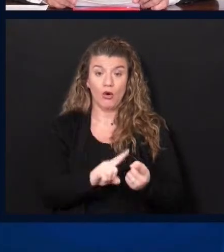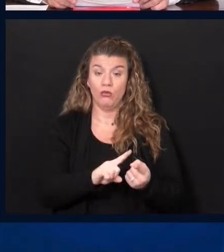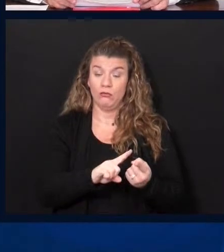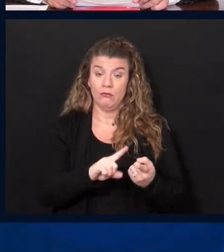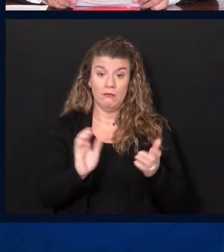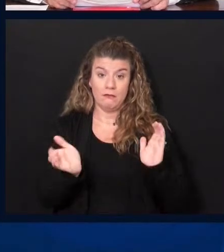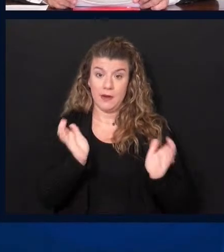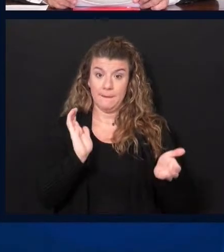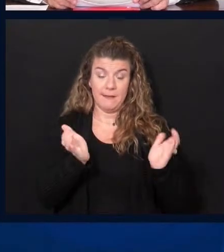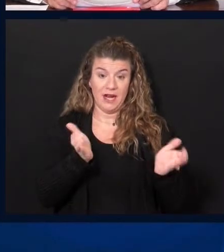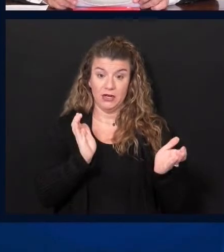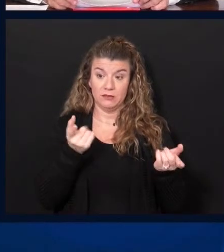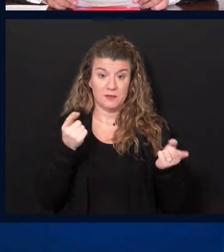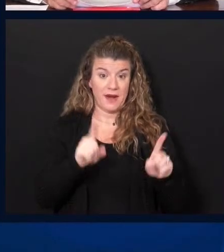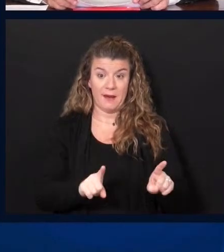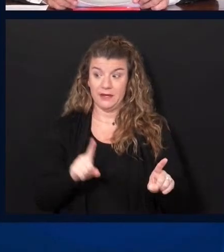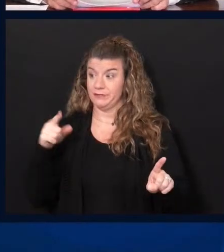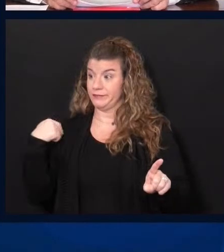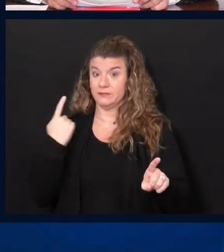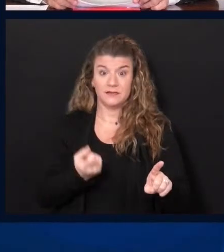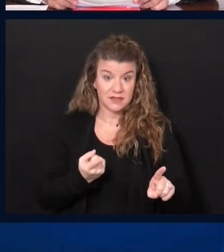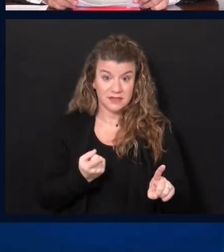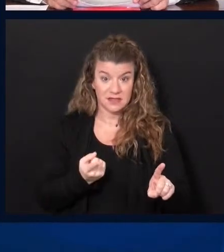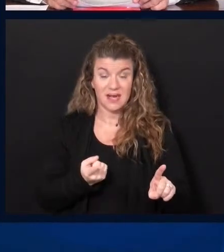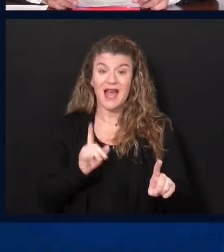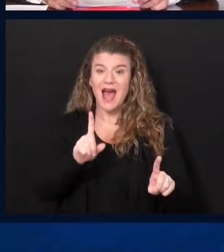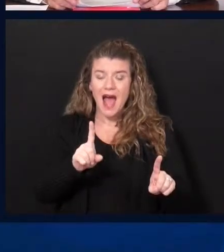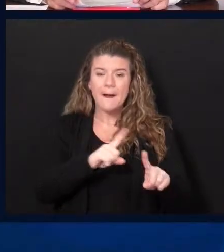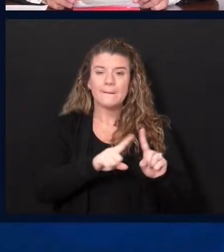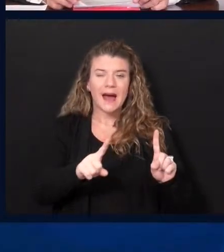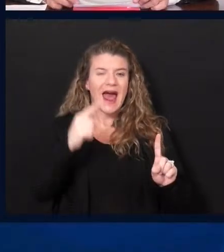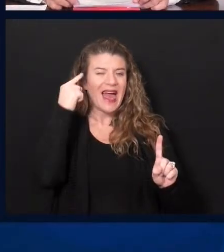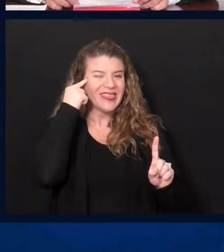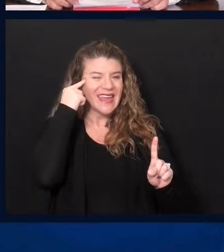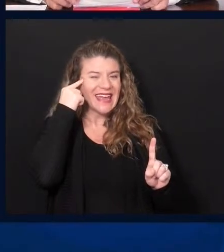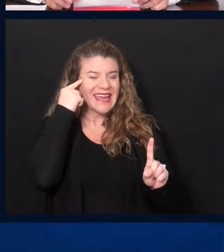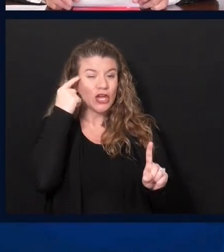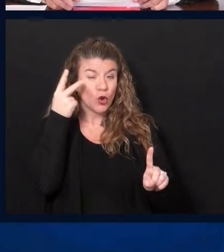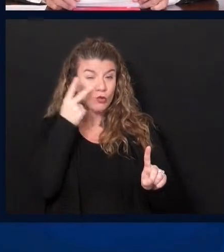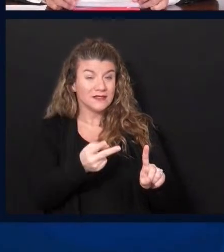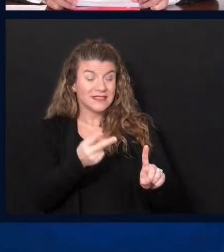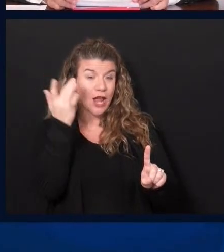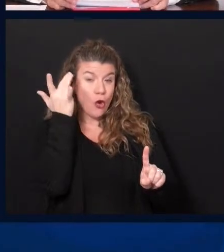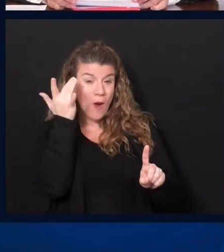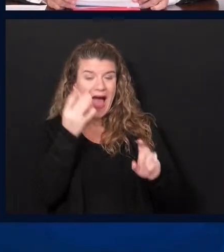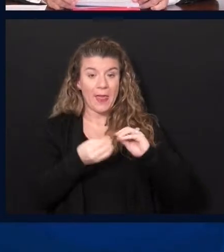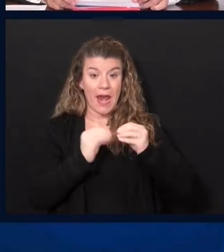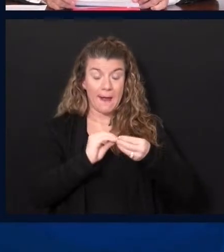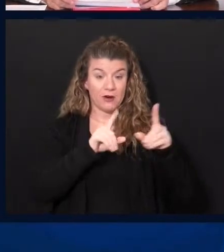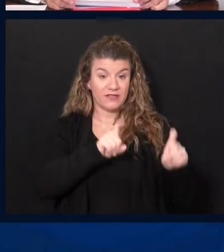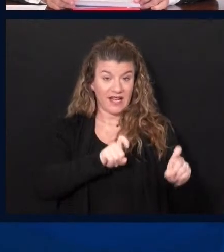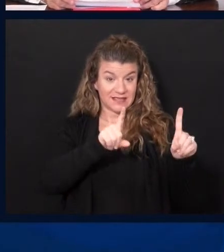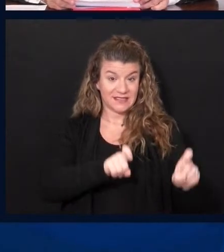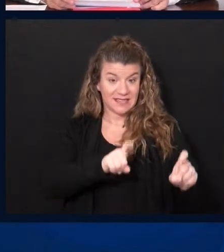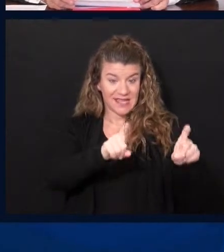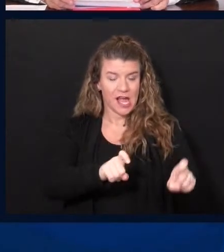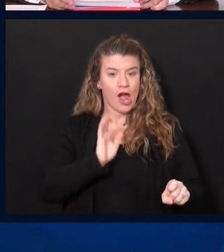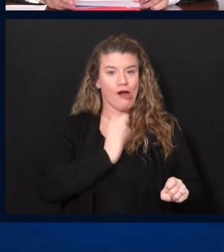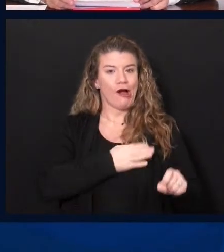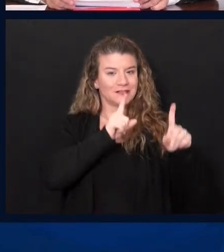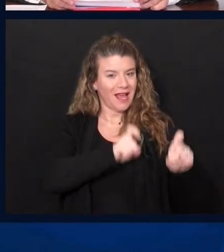to where we've been in the last little bit. I think, though, you'll find that it's due to the number of tests because our testing was